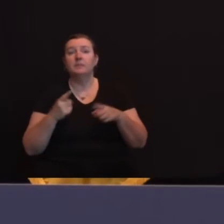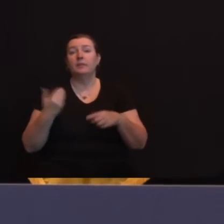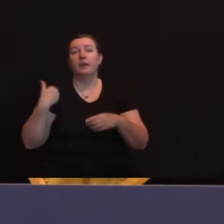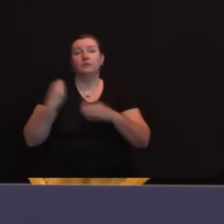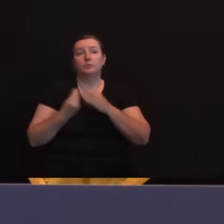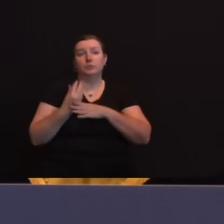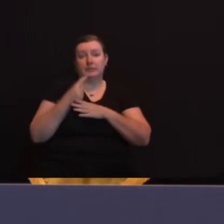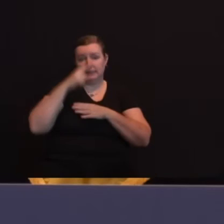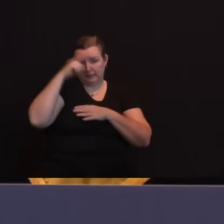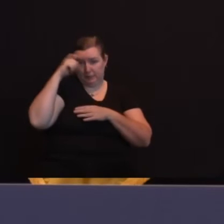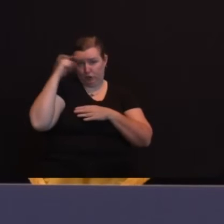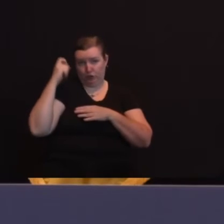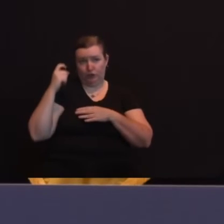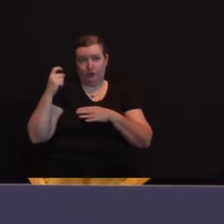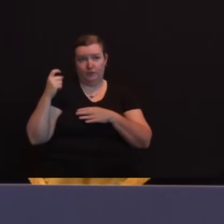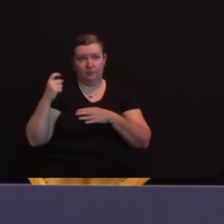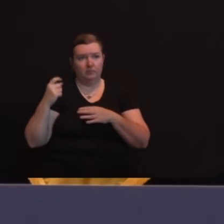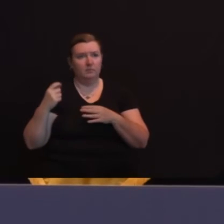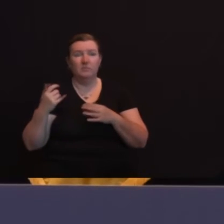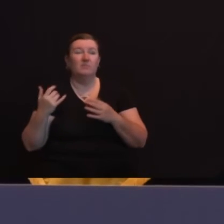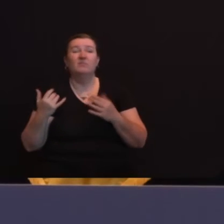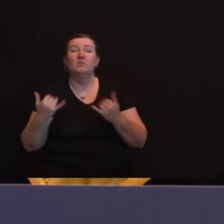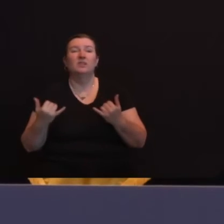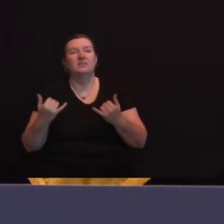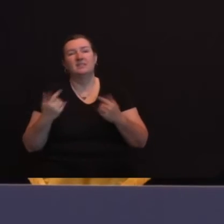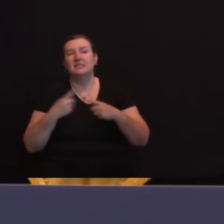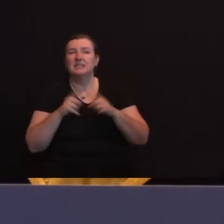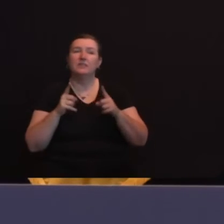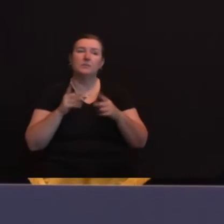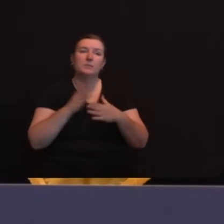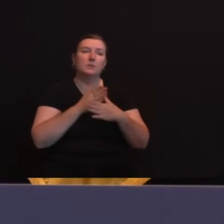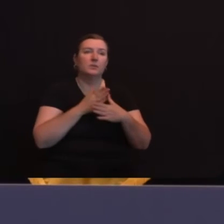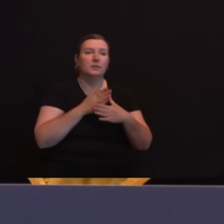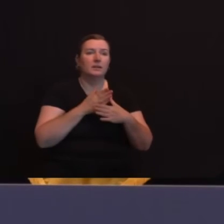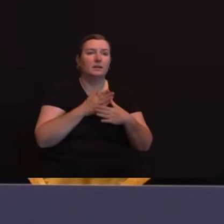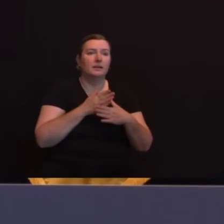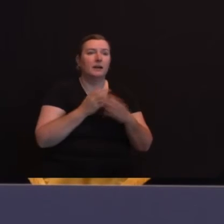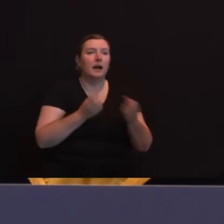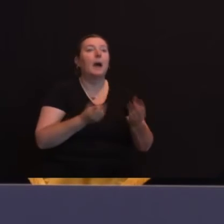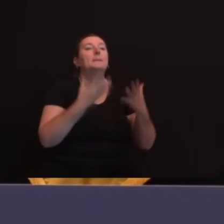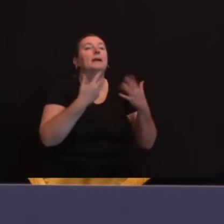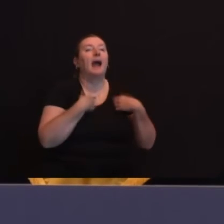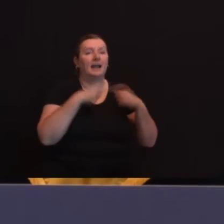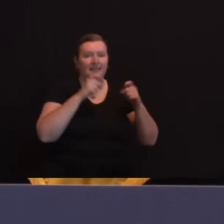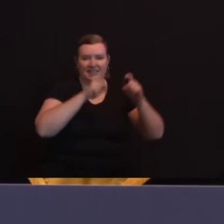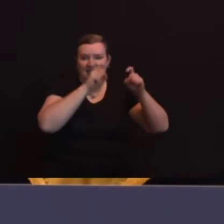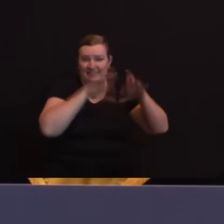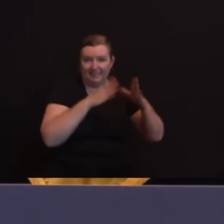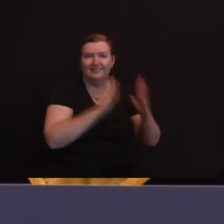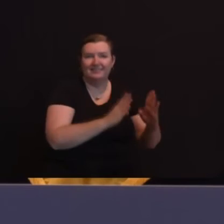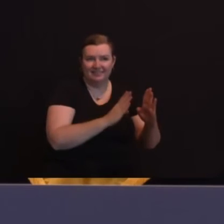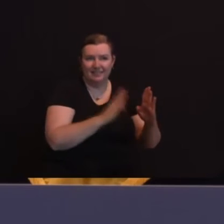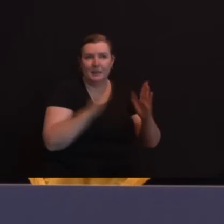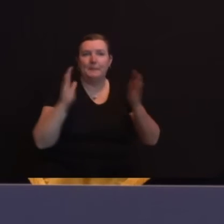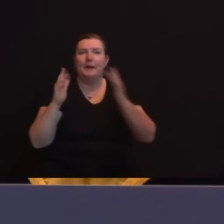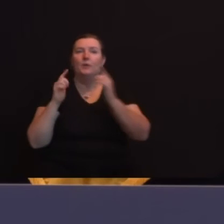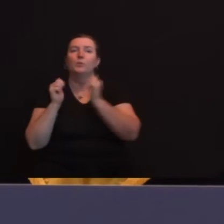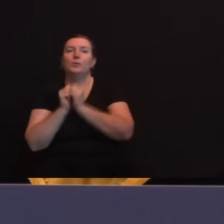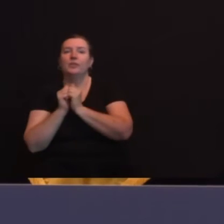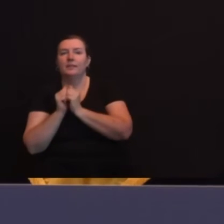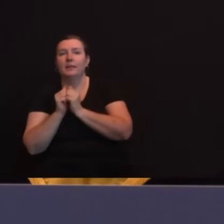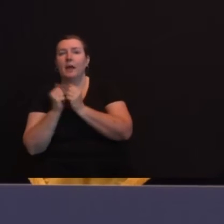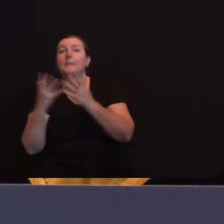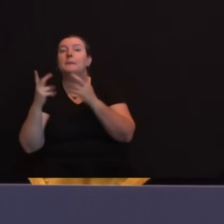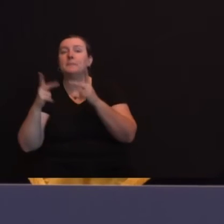There's a difference between saying what your capacity is versus how many people are demanding it. And so those are two different sides